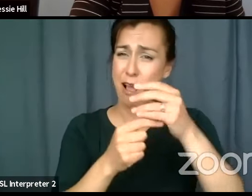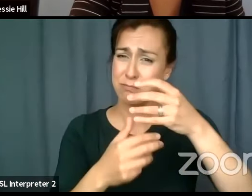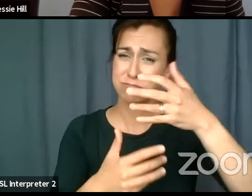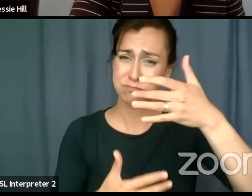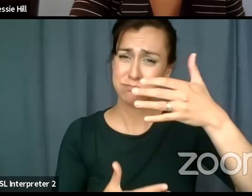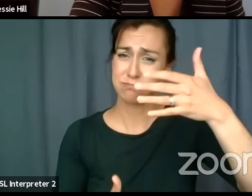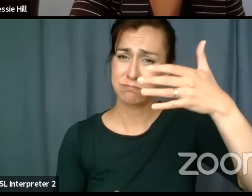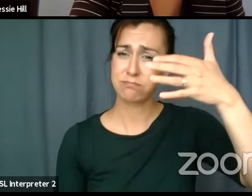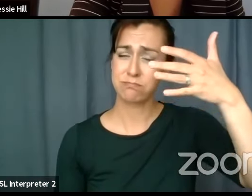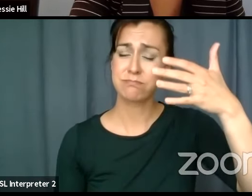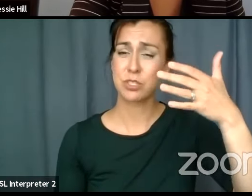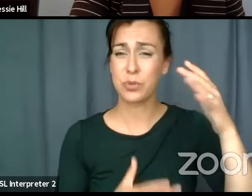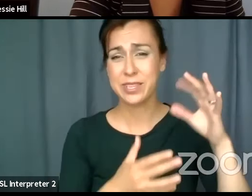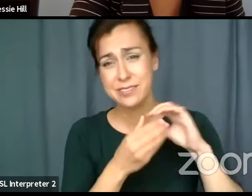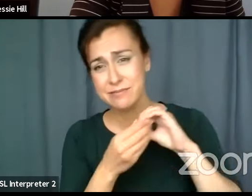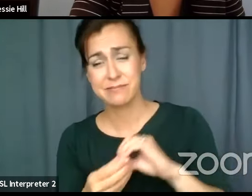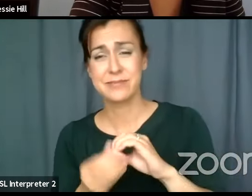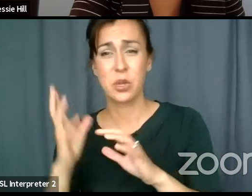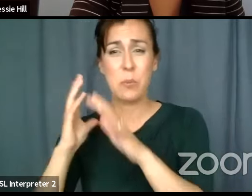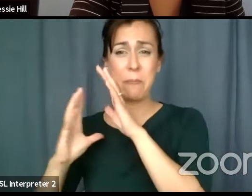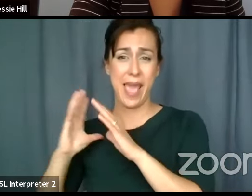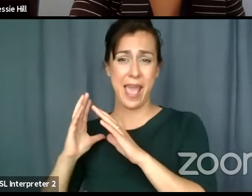the slave code, and then